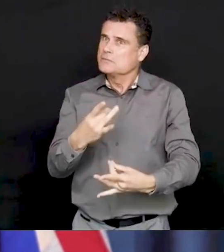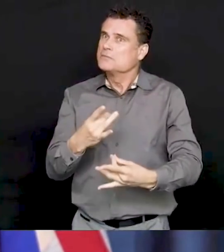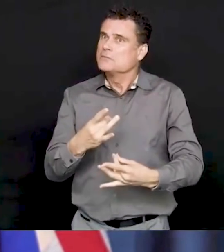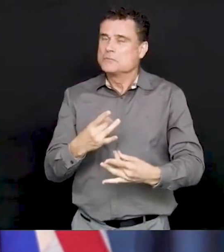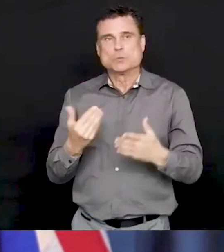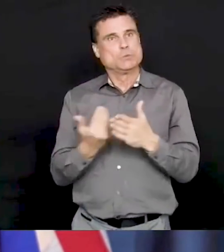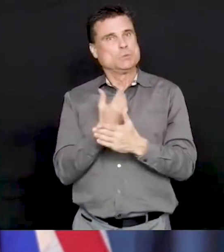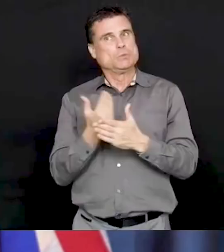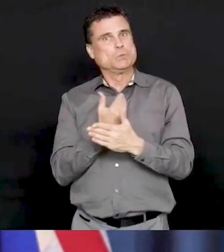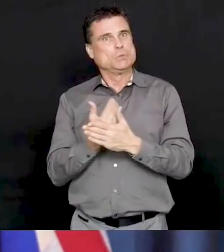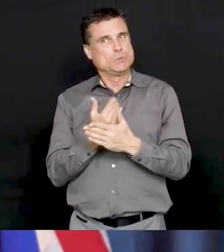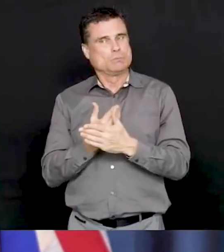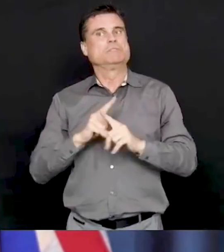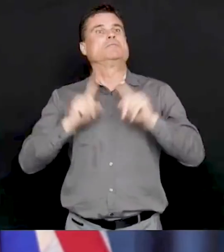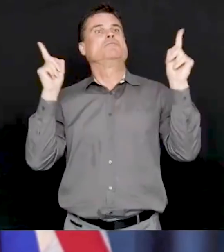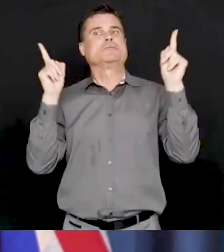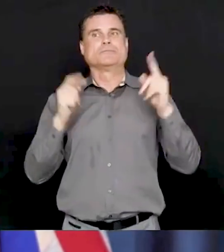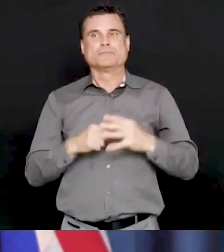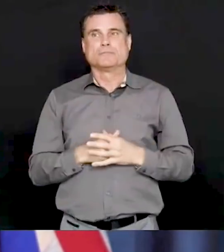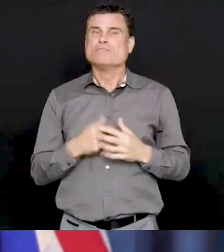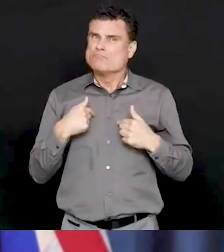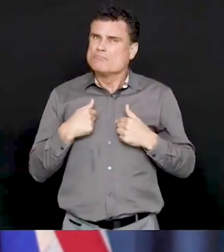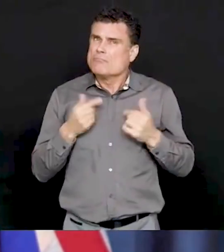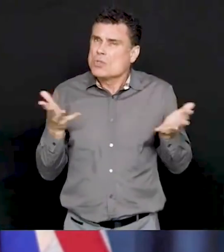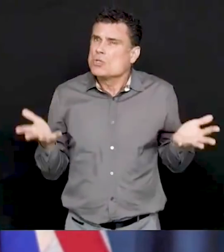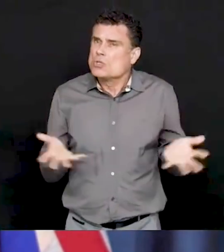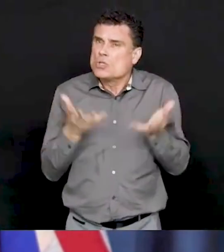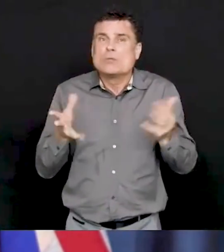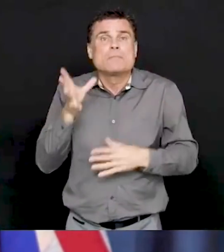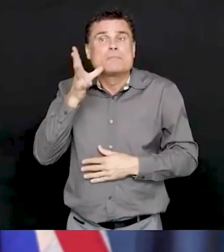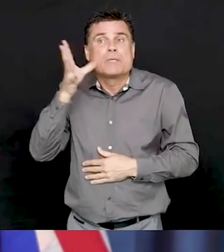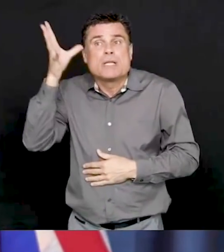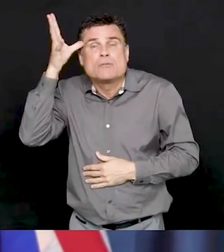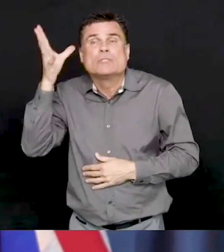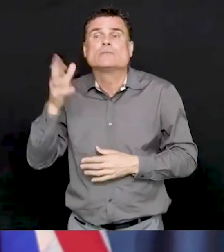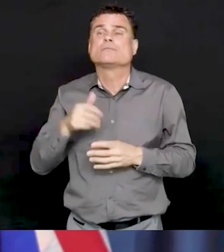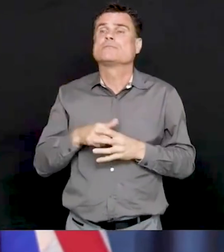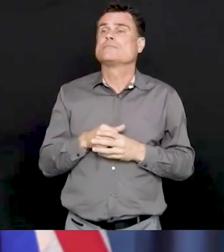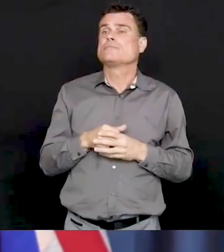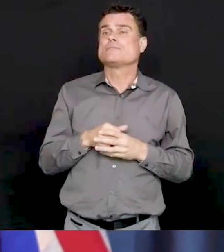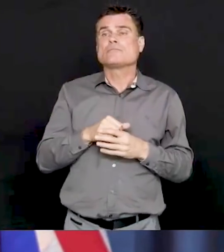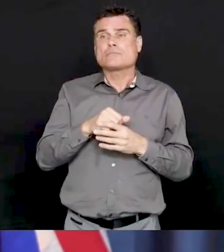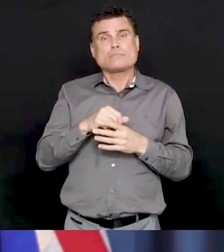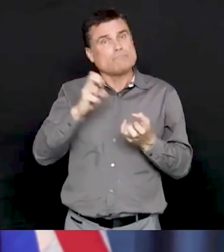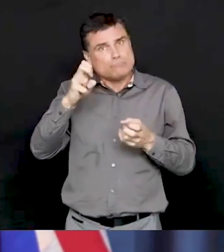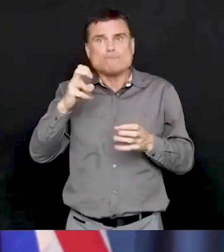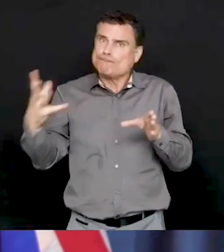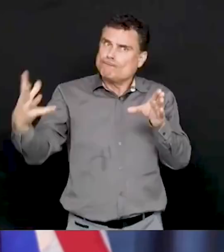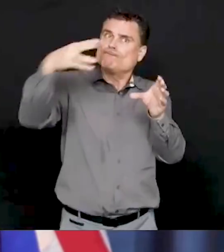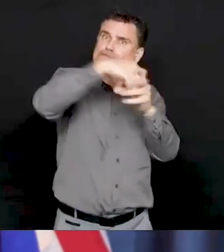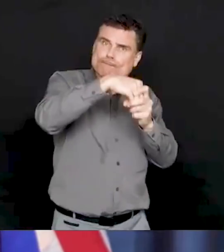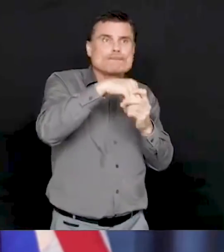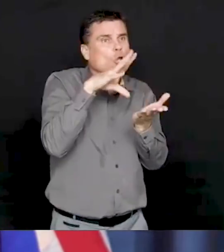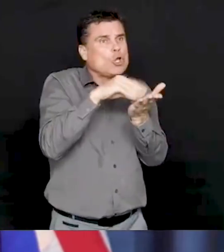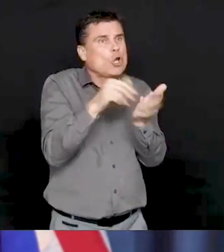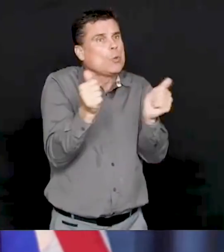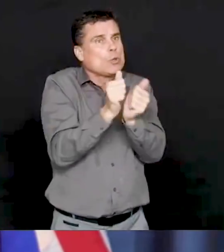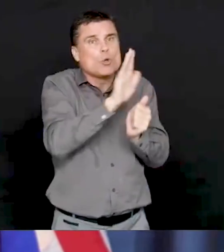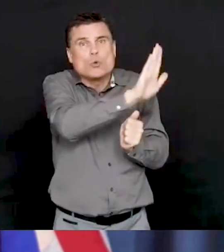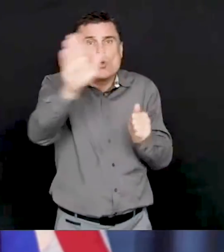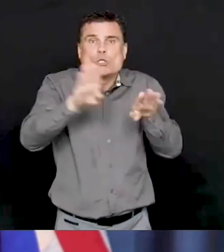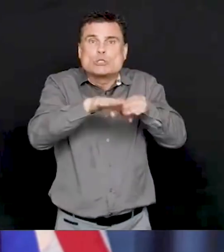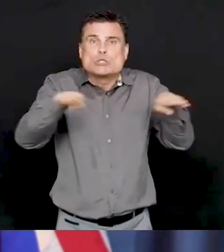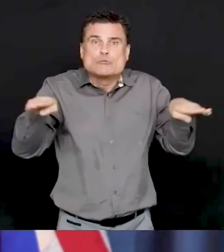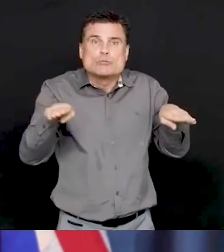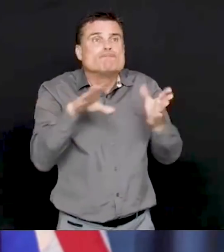learning into everyday activities, that you have these opportunities with your children now at home. Things like writing emails or texting